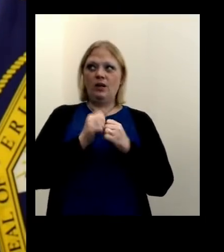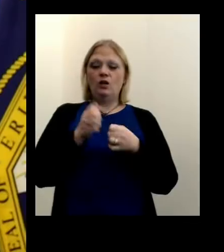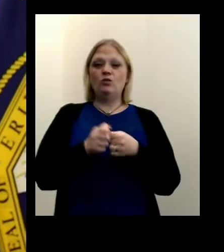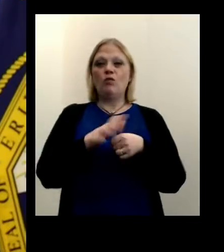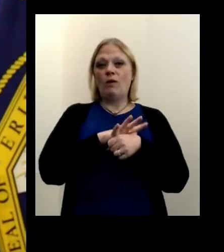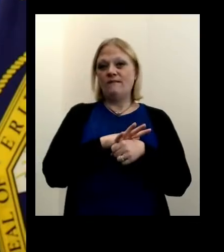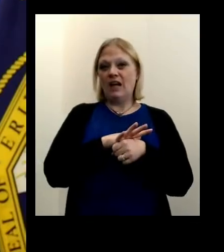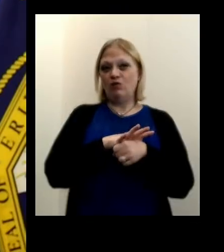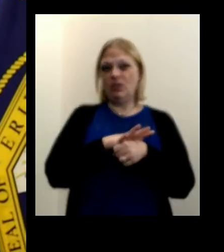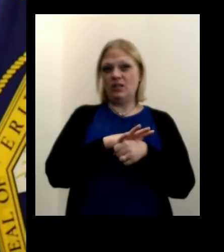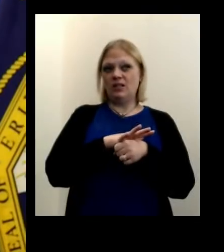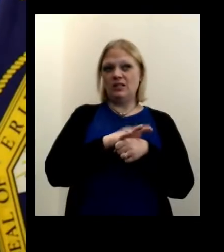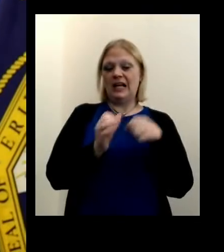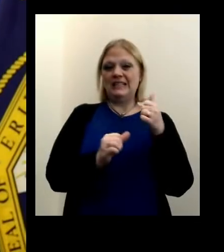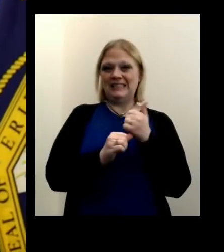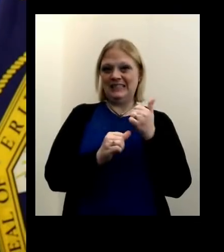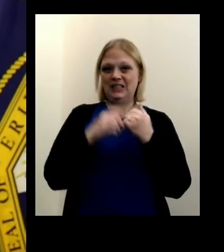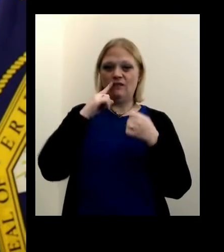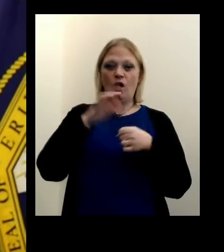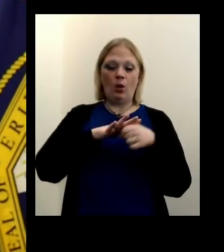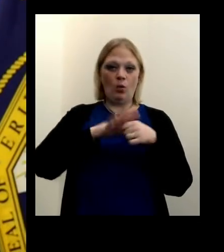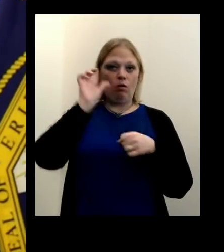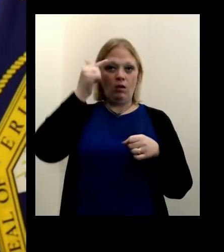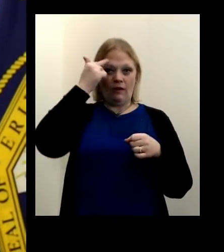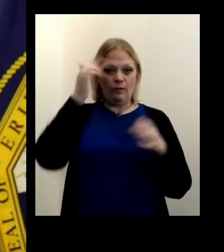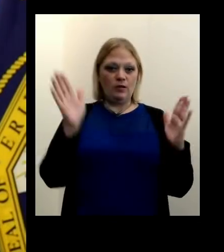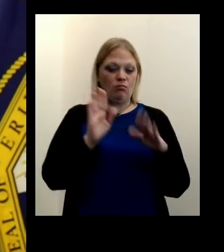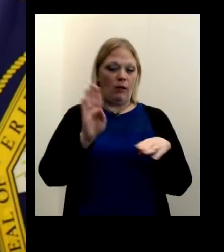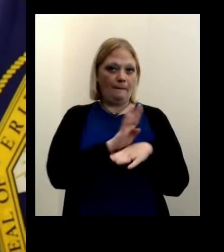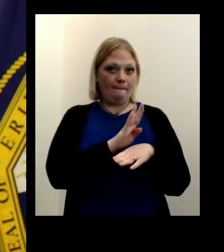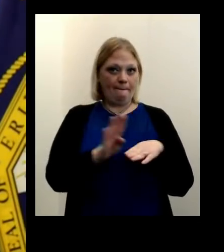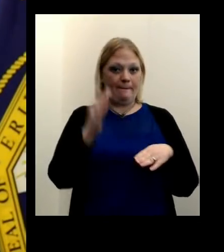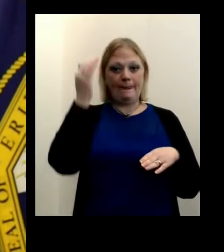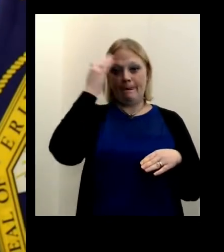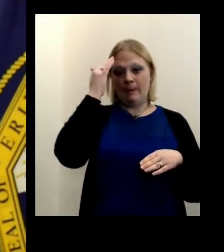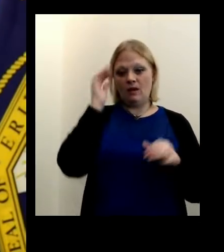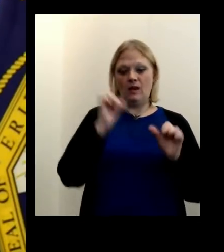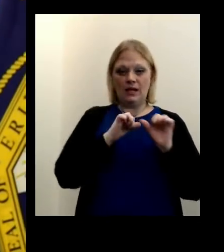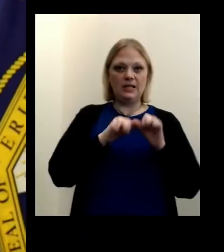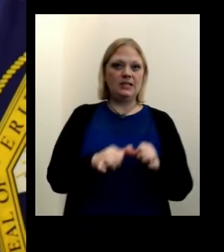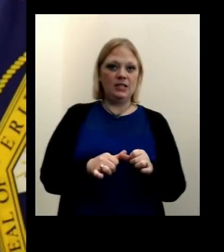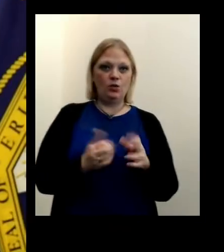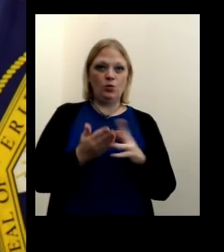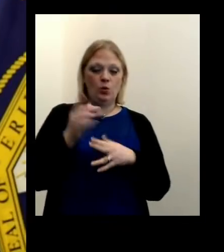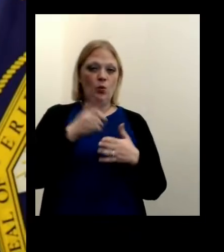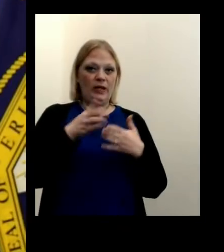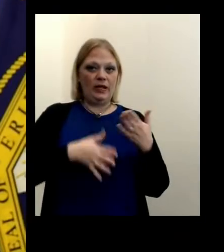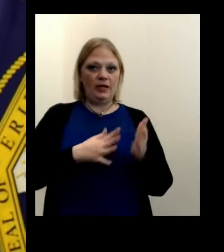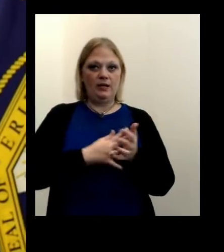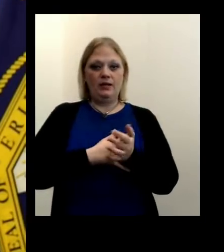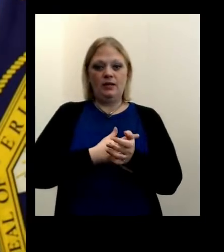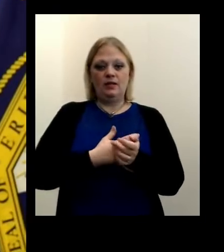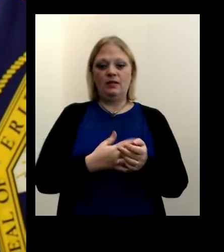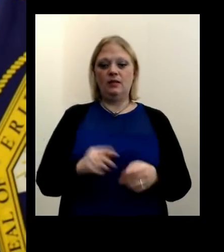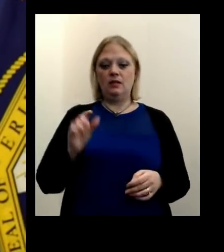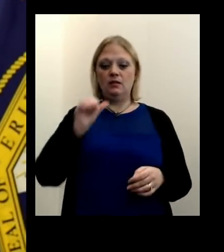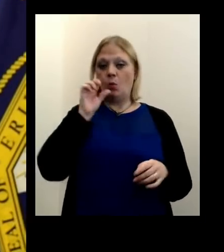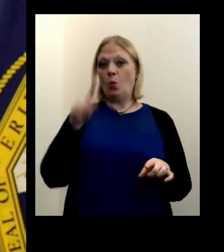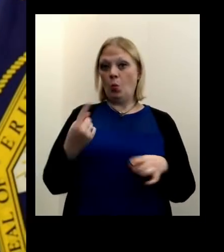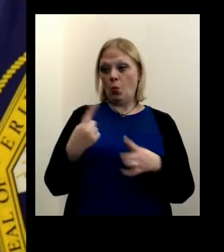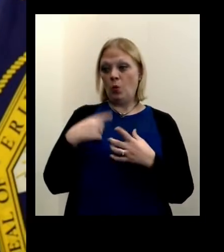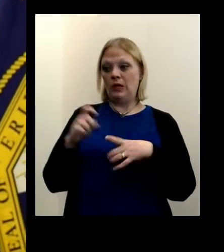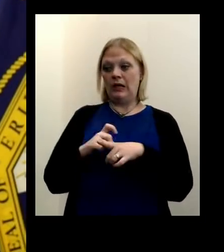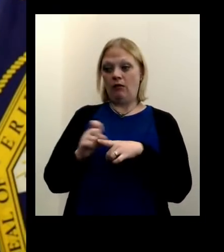coronavirus assistance for local governments and small businesses, and I do know that those continued through the weekend. Not only was I on a call with